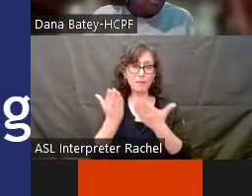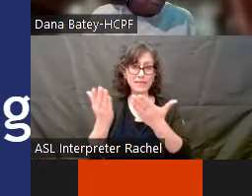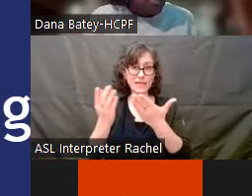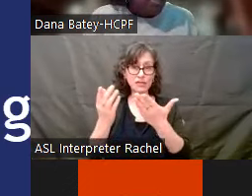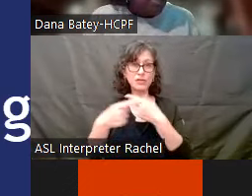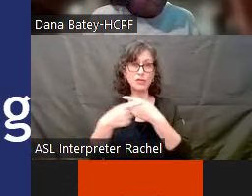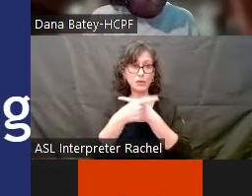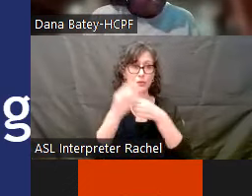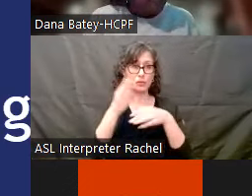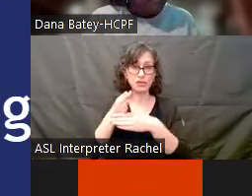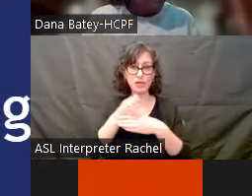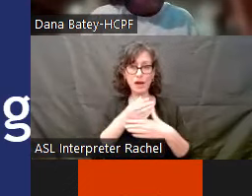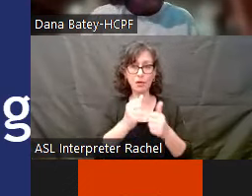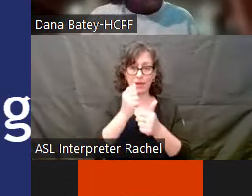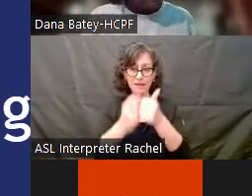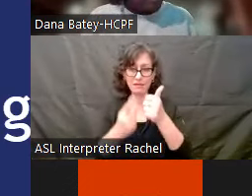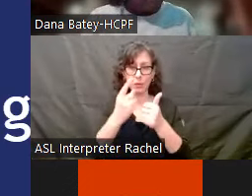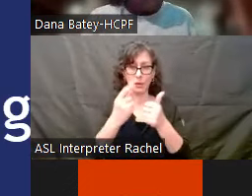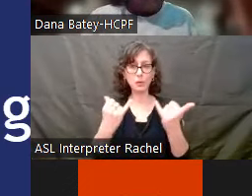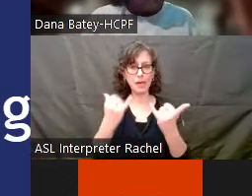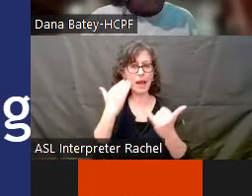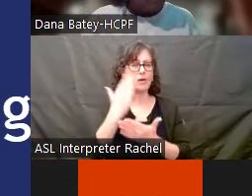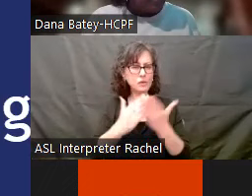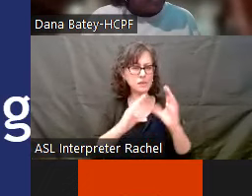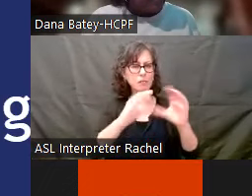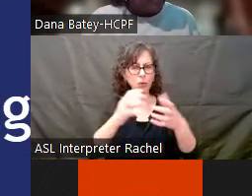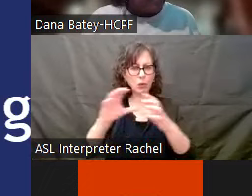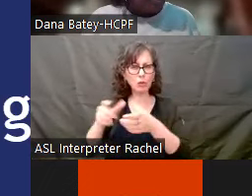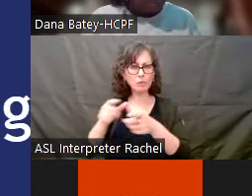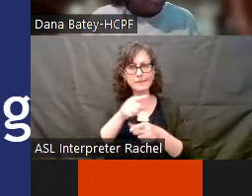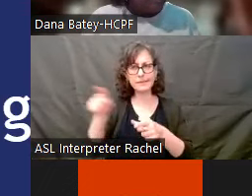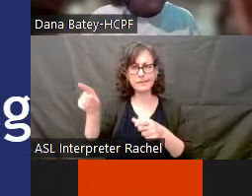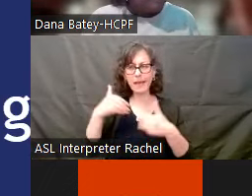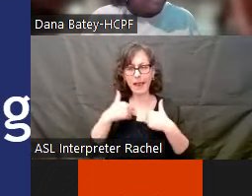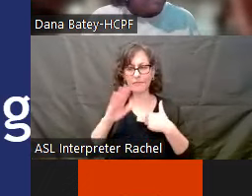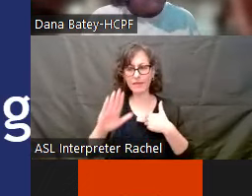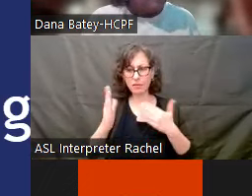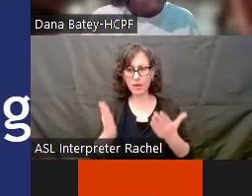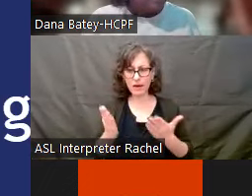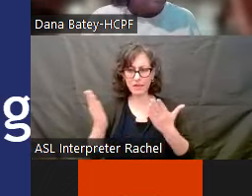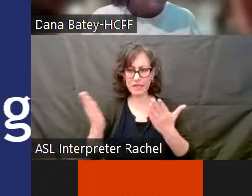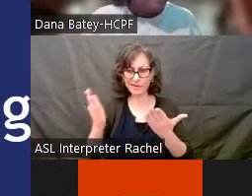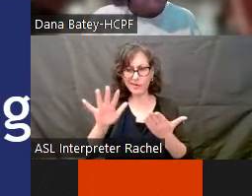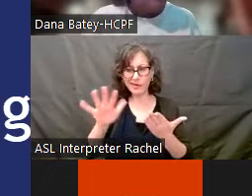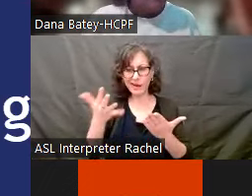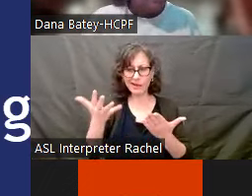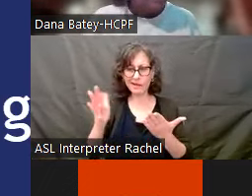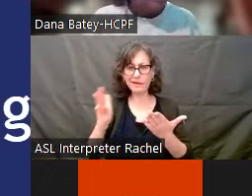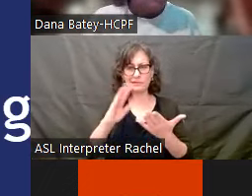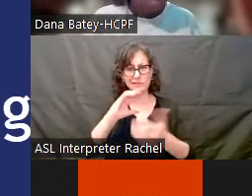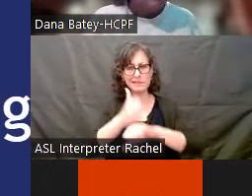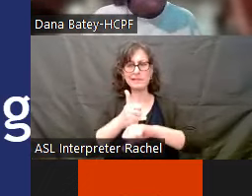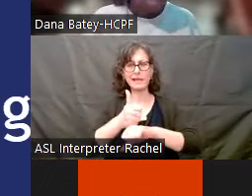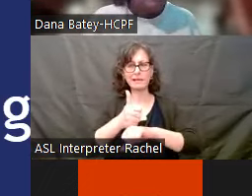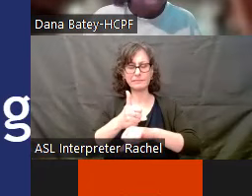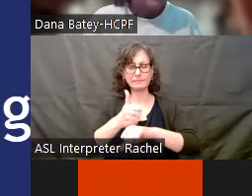today. And I know some of the groups kind of have some of their recommendations kind of set.